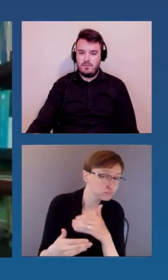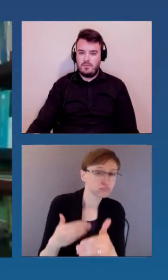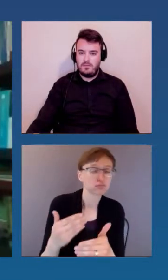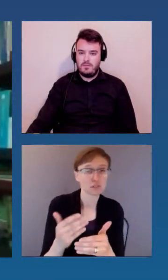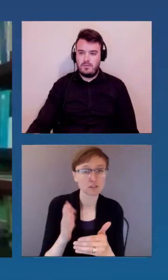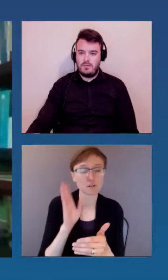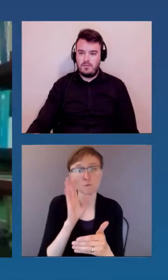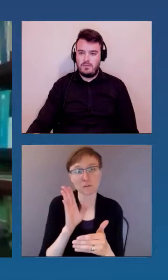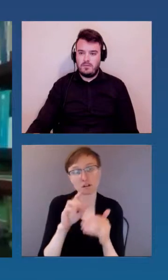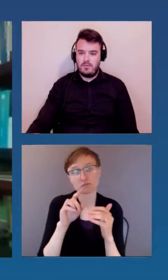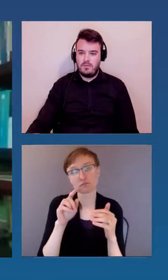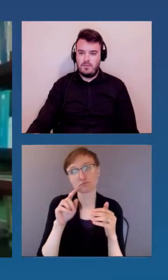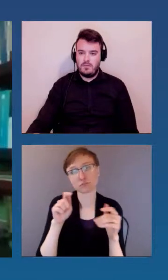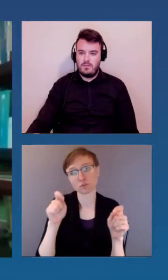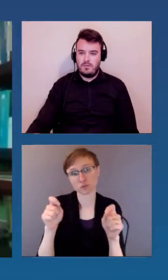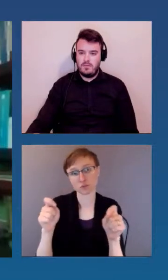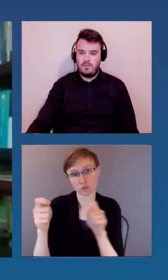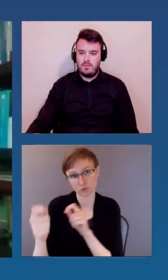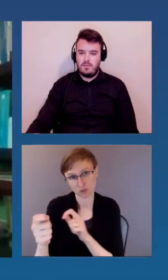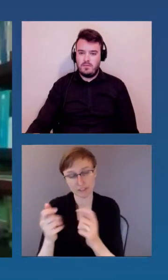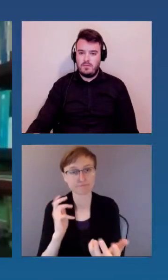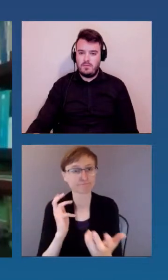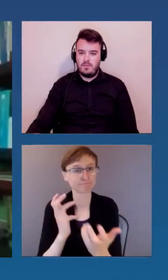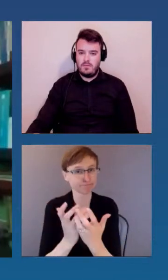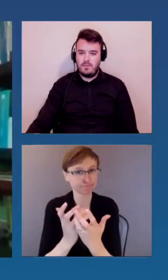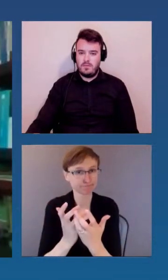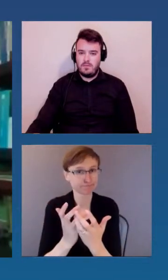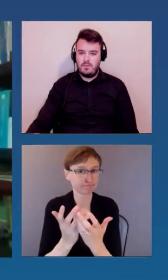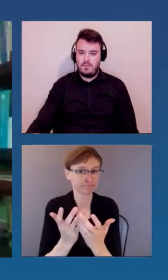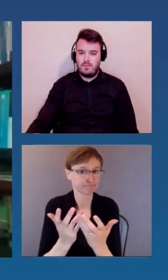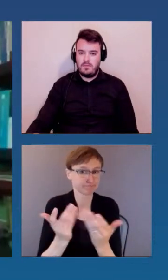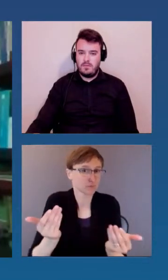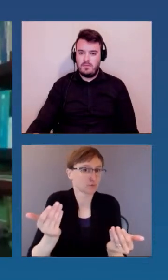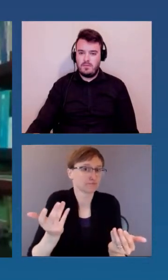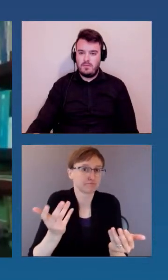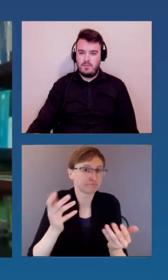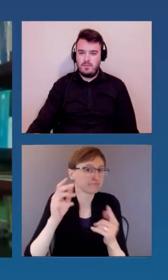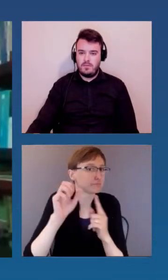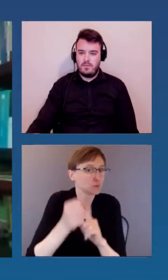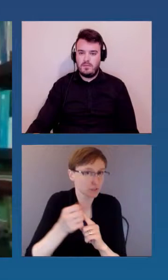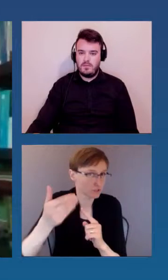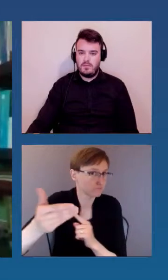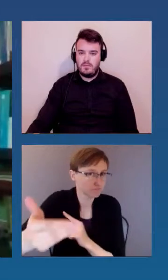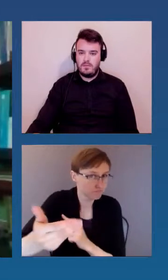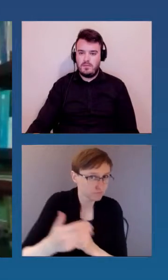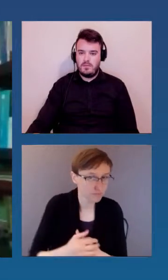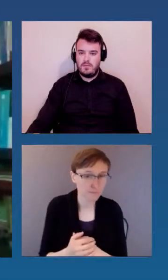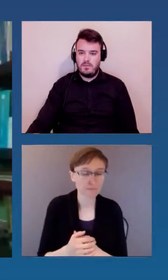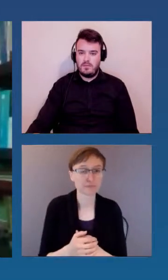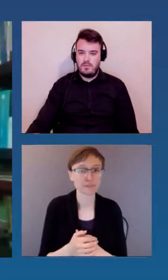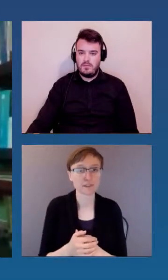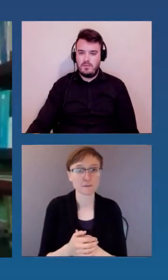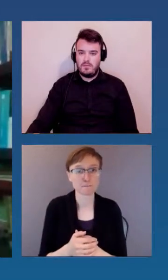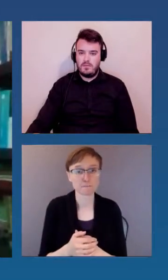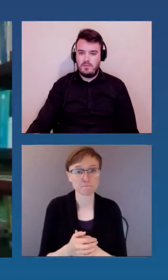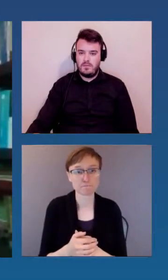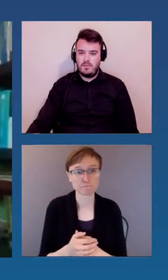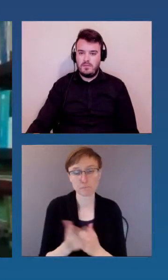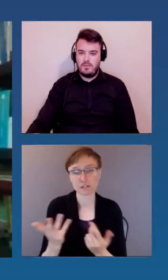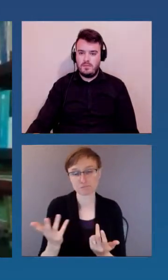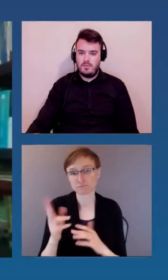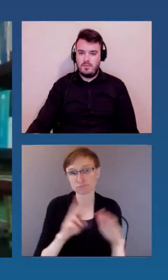manner, and only bring on campus our learners for hands-on applied activities where it makes sense to do so.